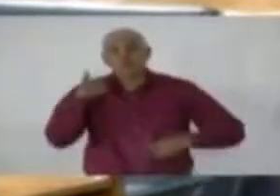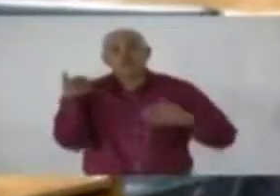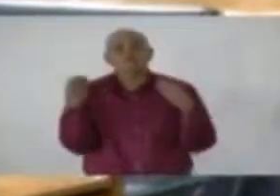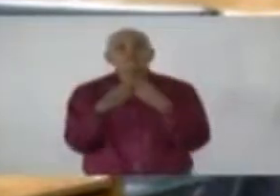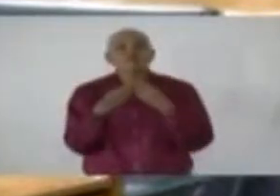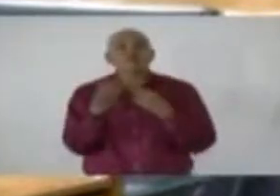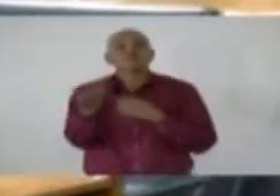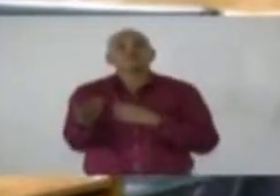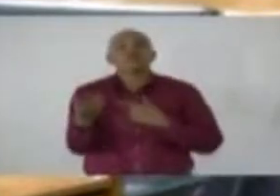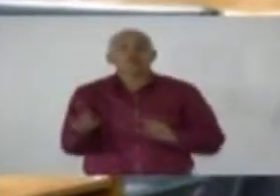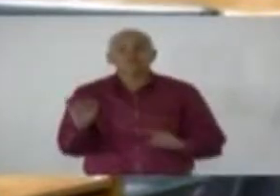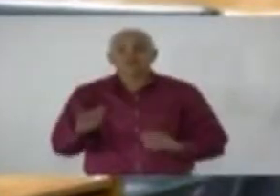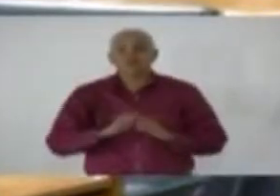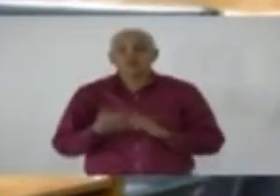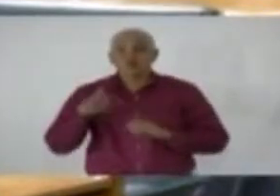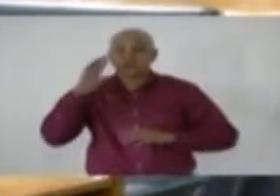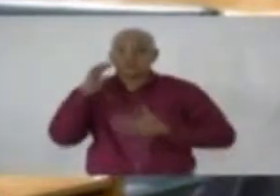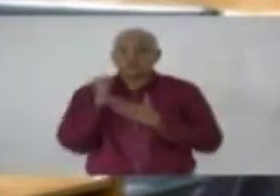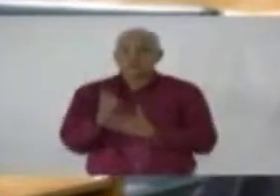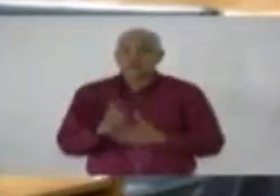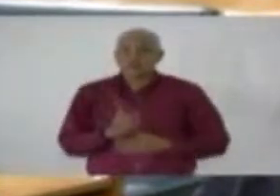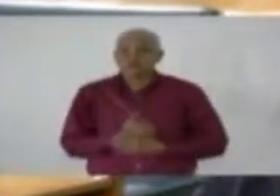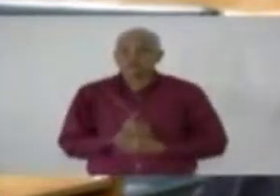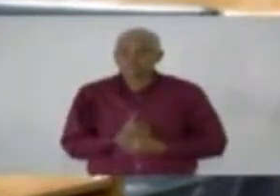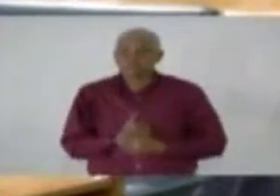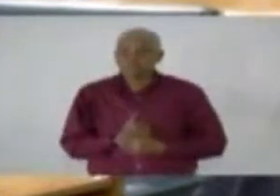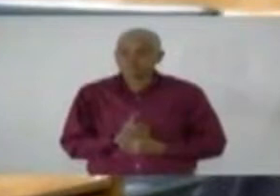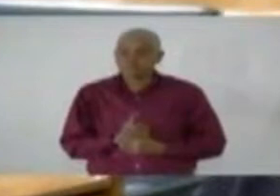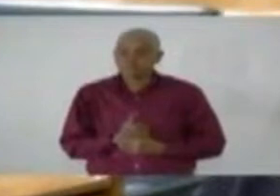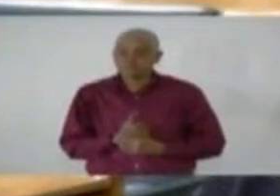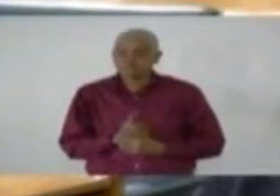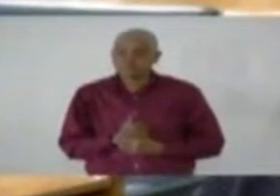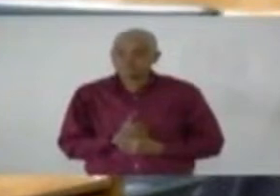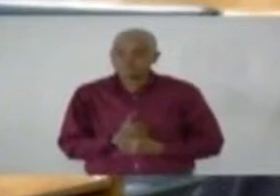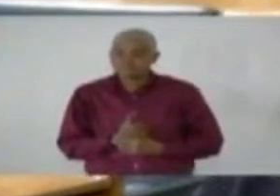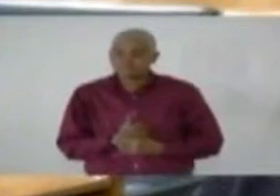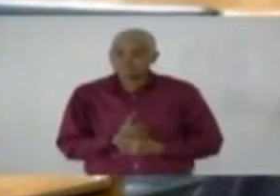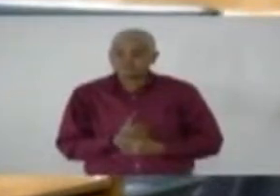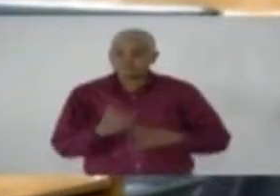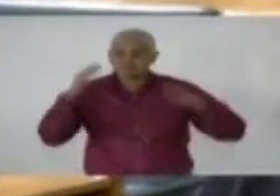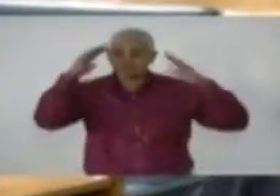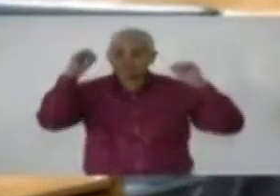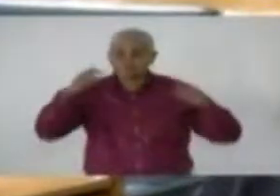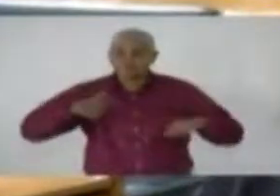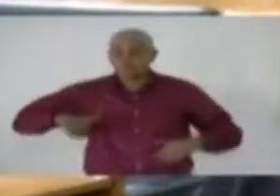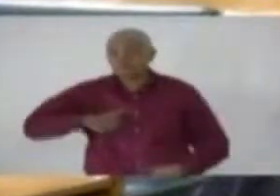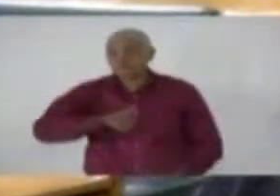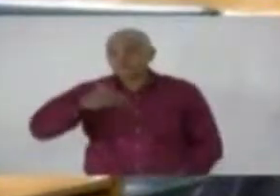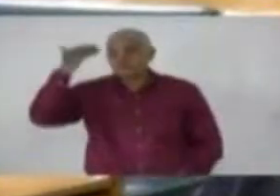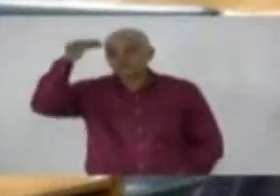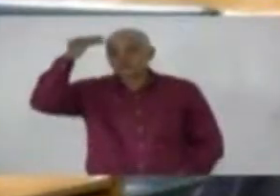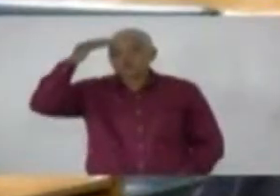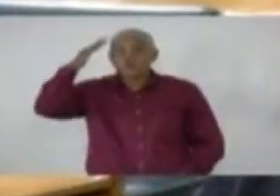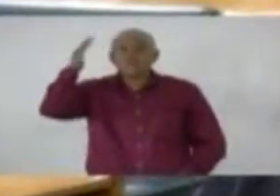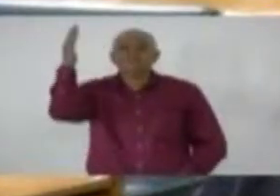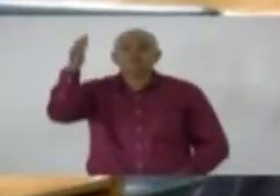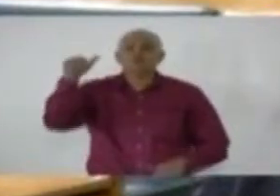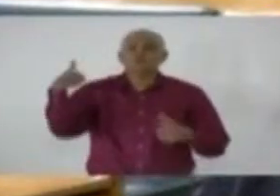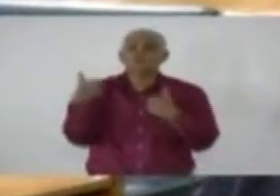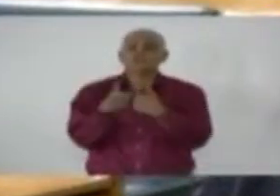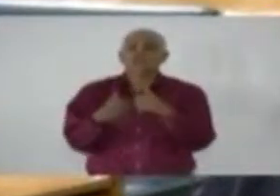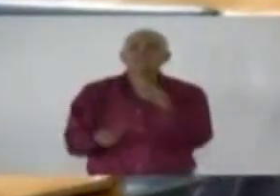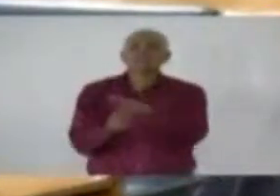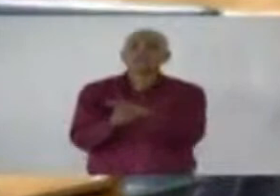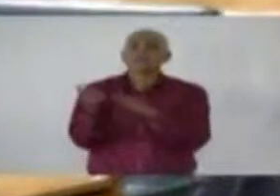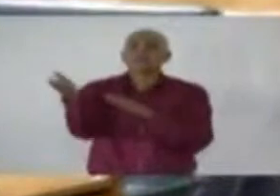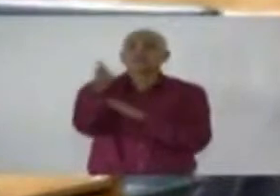those. That's how we're going to help. So, Mr. President, we know that the future has challenges.